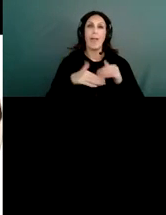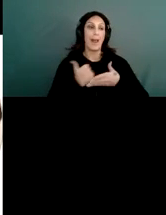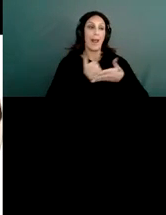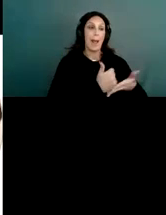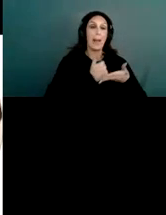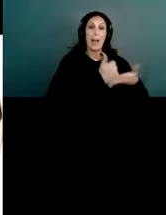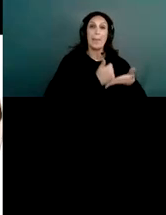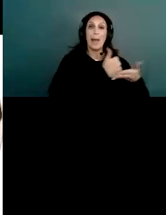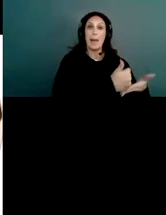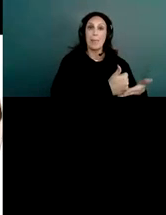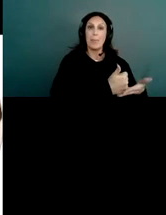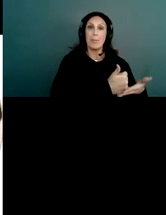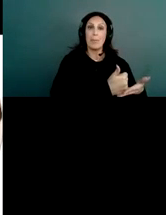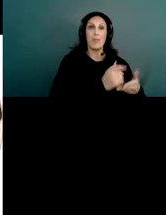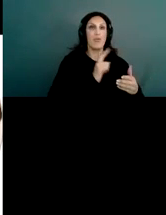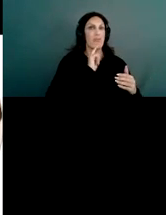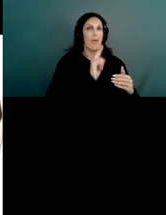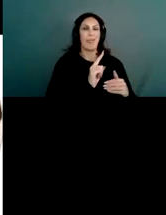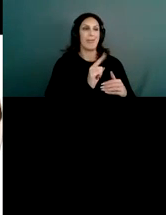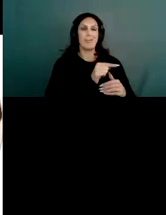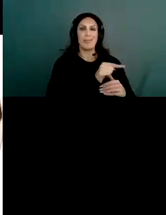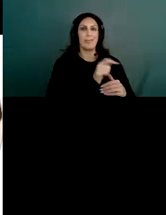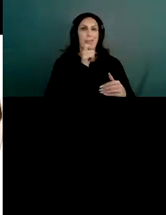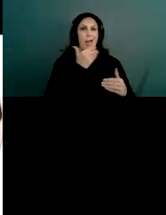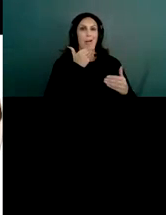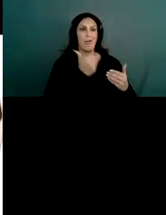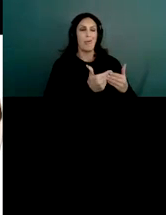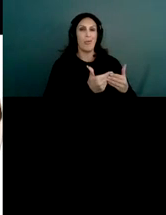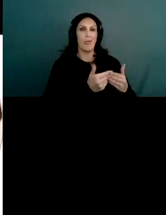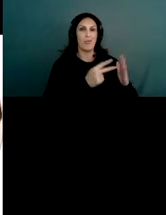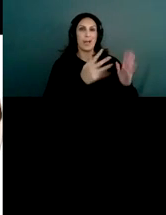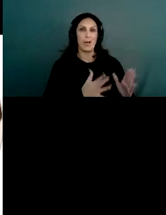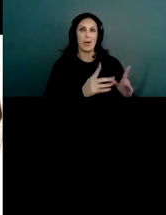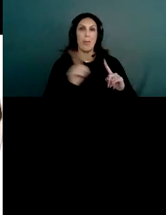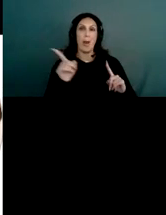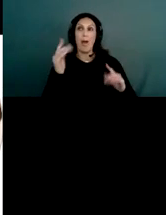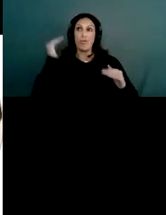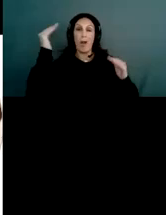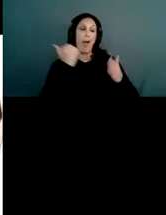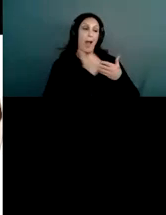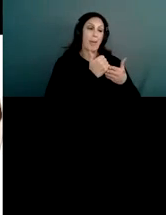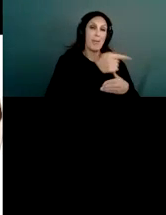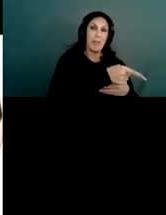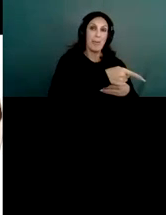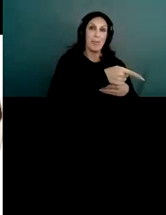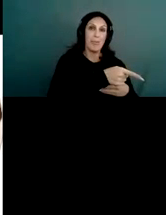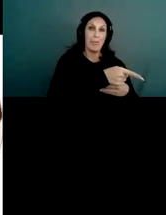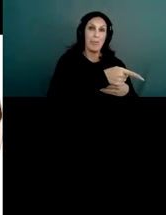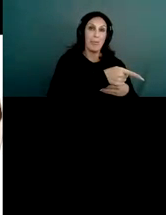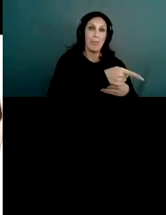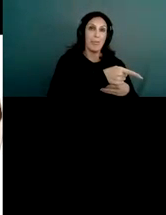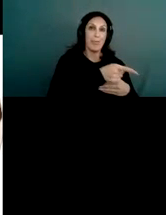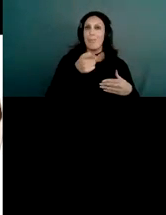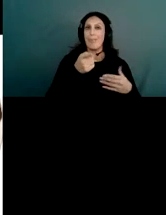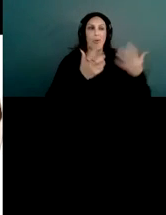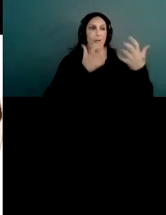your students' proficiency rather than any adult support. It takes about 10 to 15